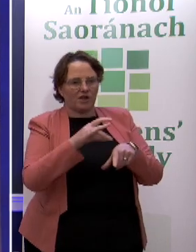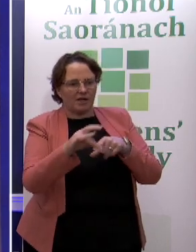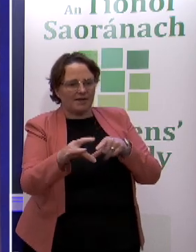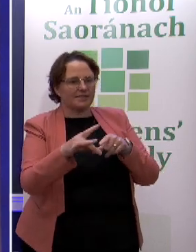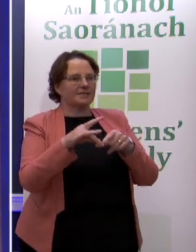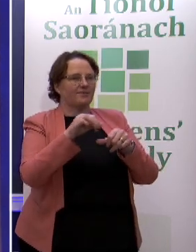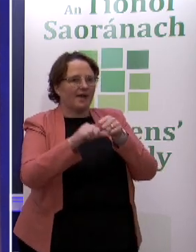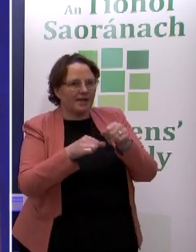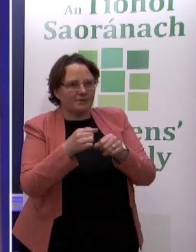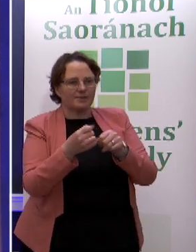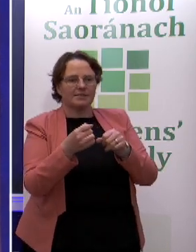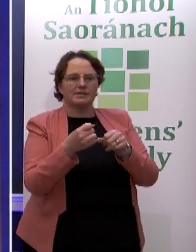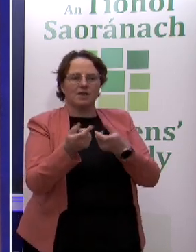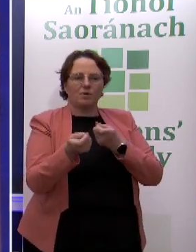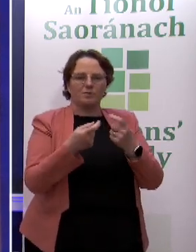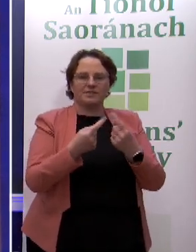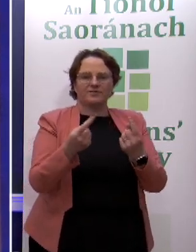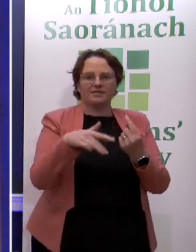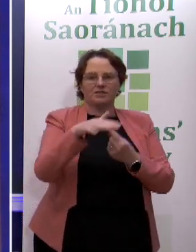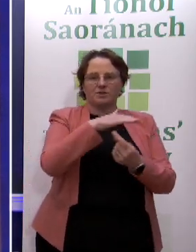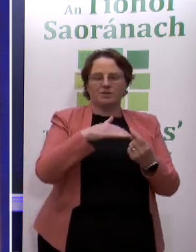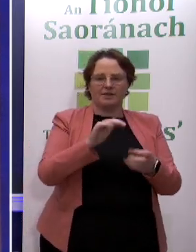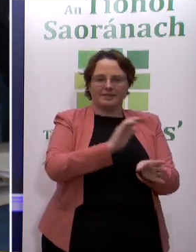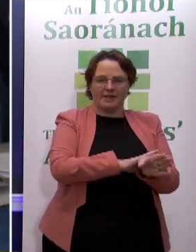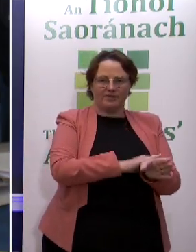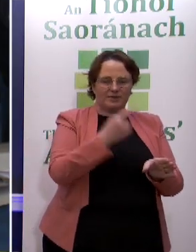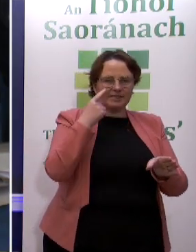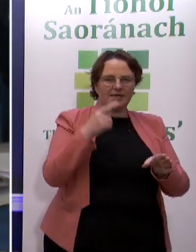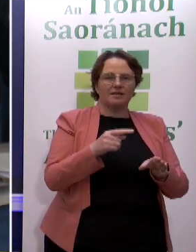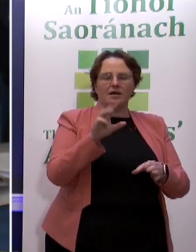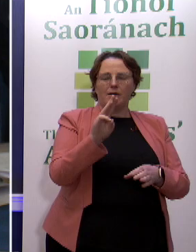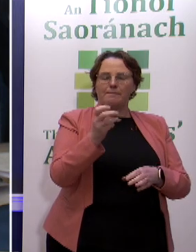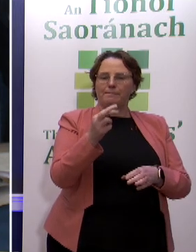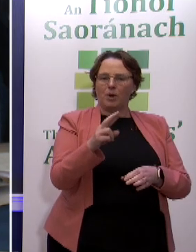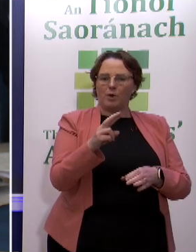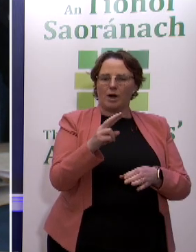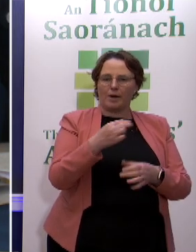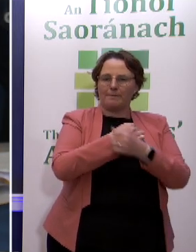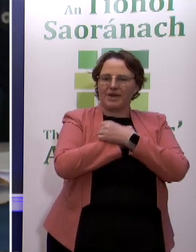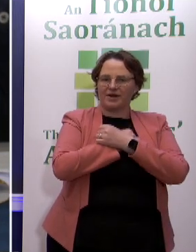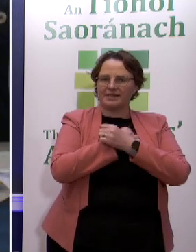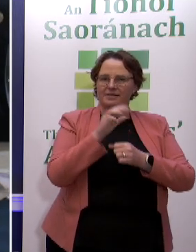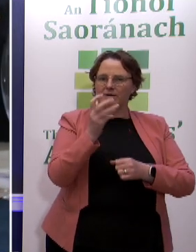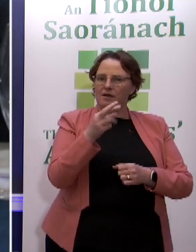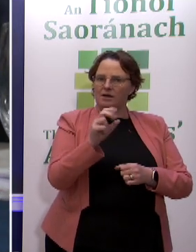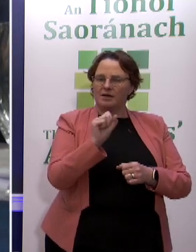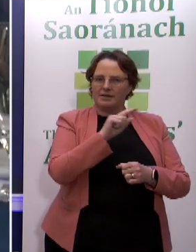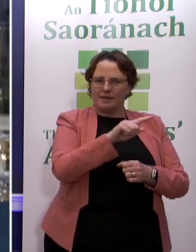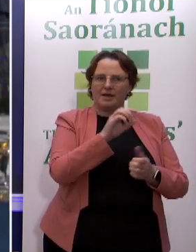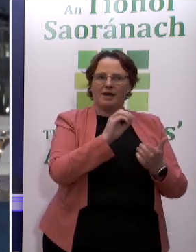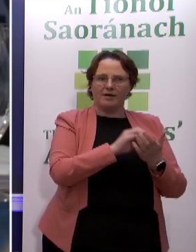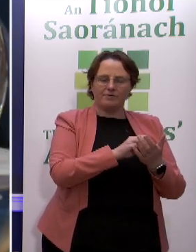cope with different situations. So in the bottom left there, we've got polar bears, and polar bears actually provide a model organism